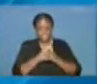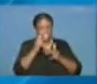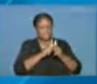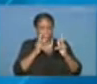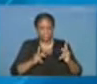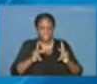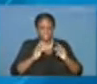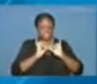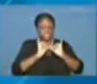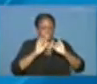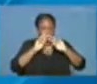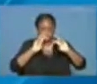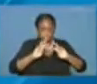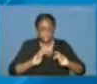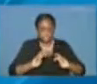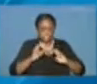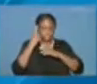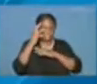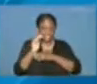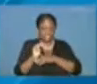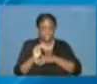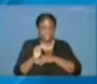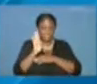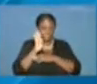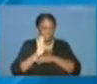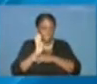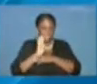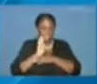their search for young Kyle. He is of brown complexion,